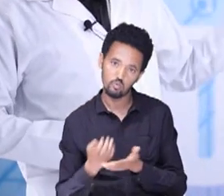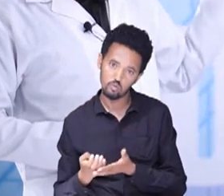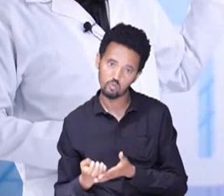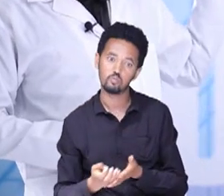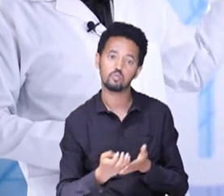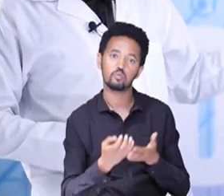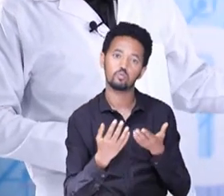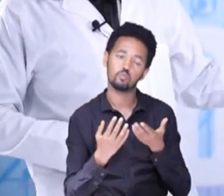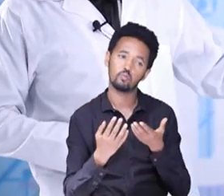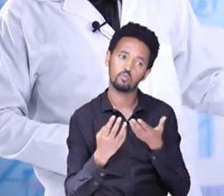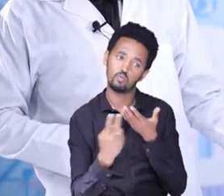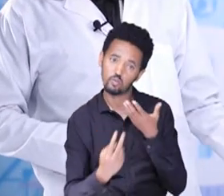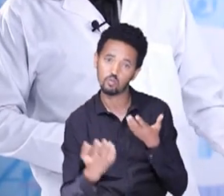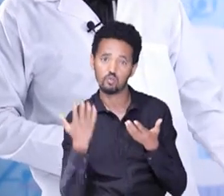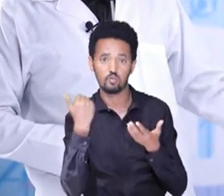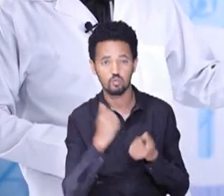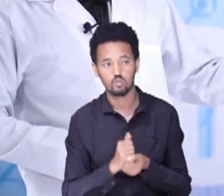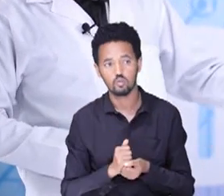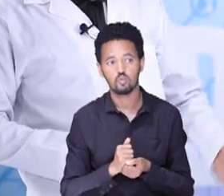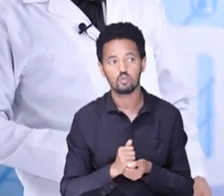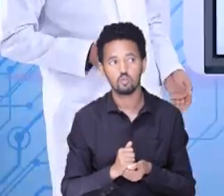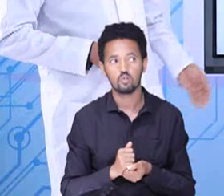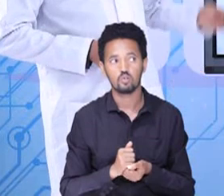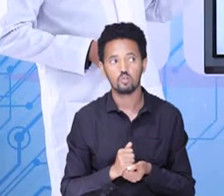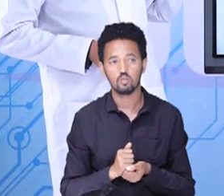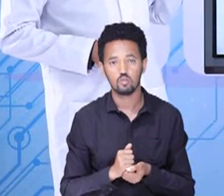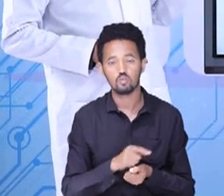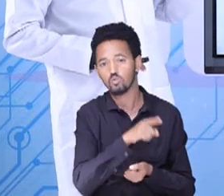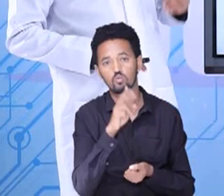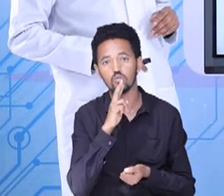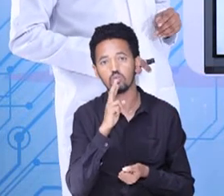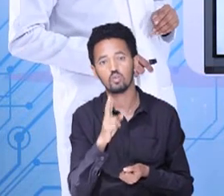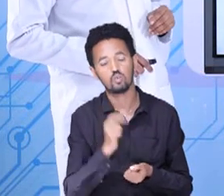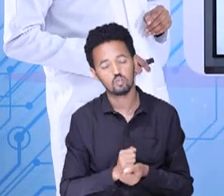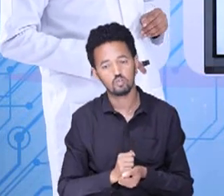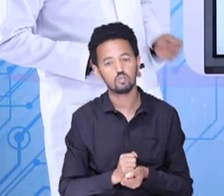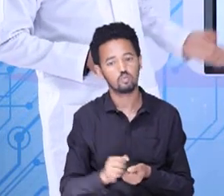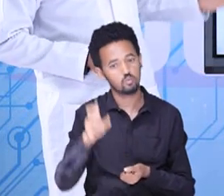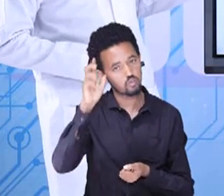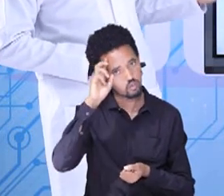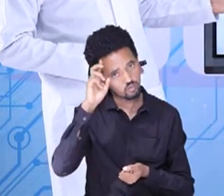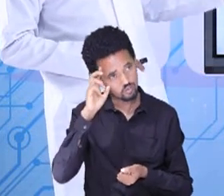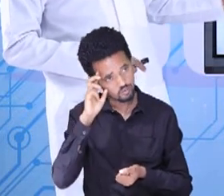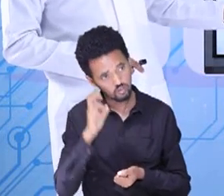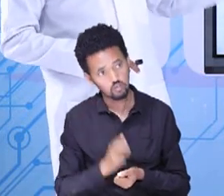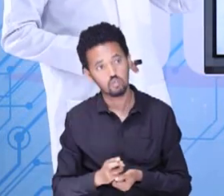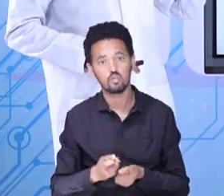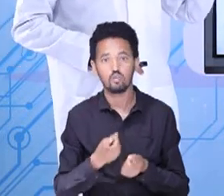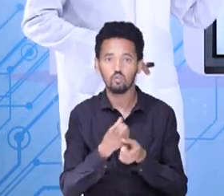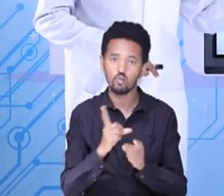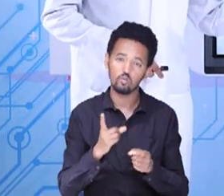self-reliance, absence of agrarian, including land tenure reforms. Those are the drawback of Emperor Haile Selassie. Failure to